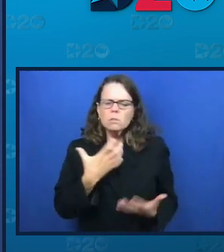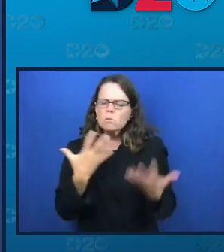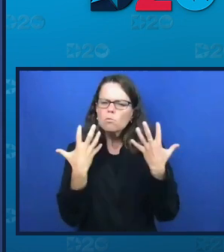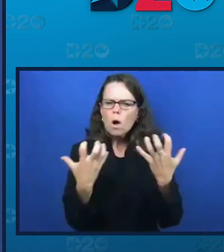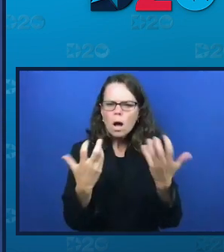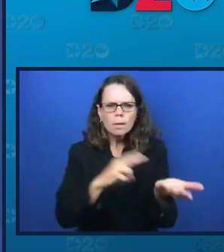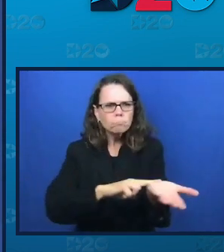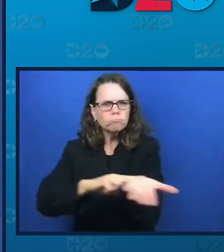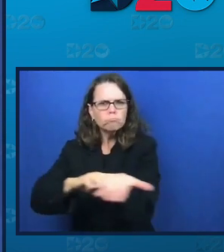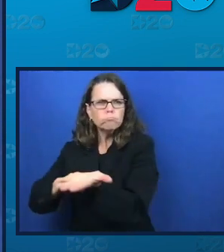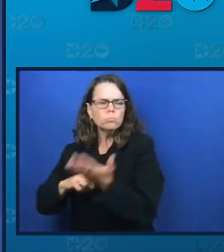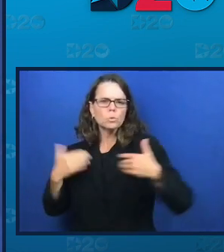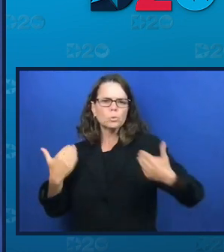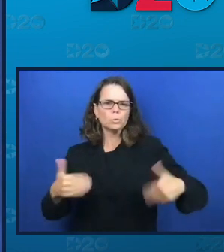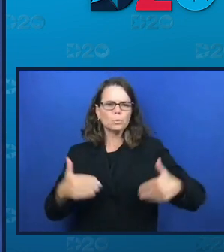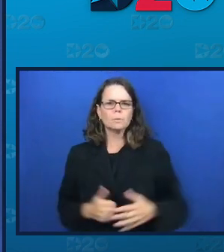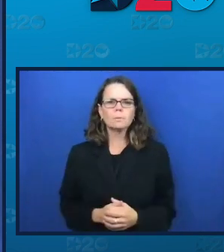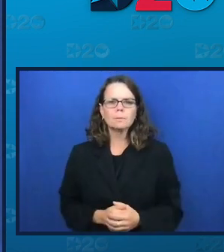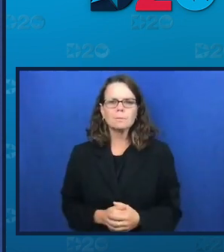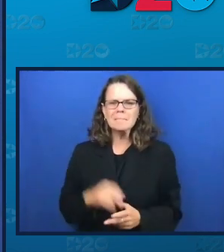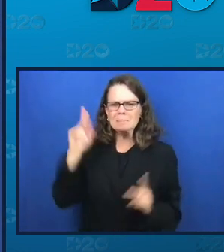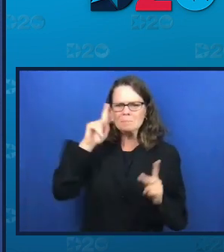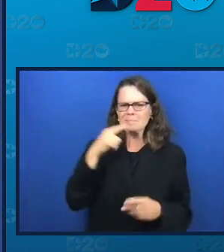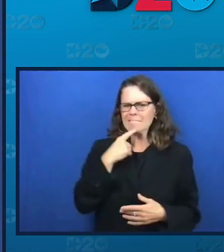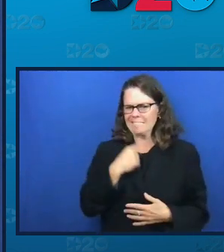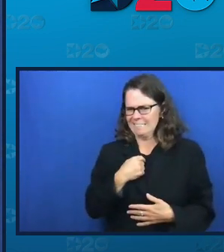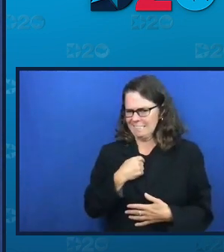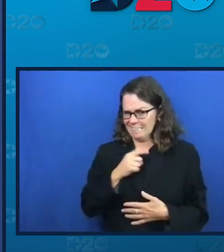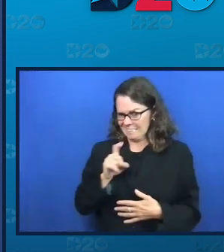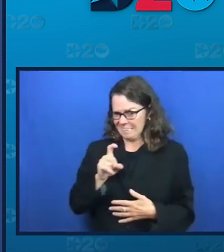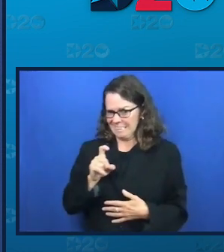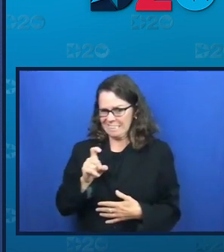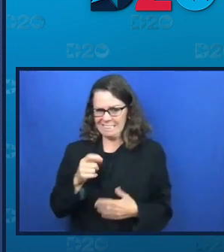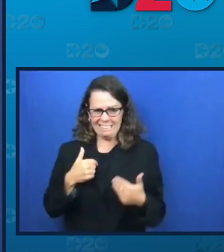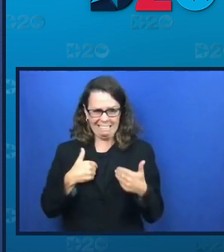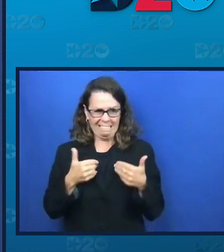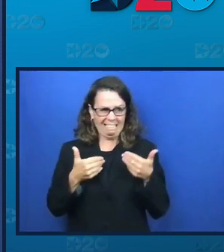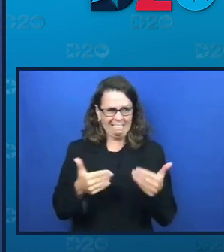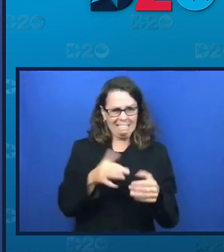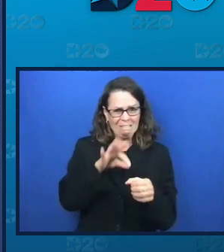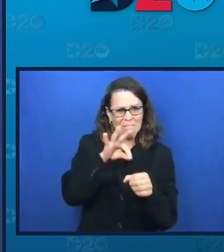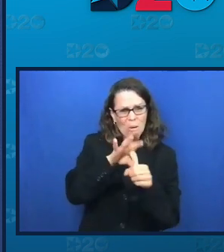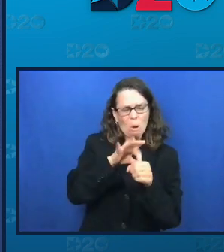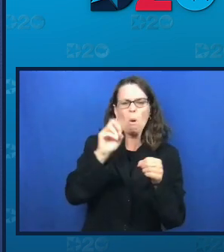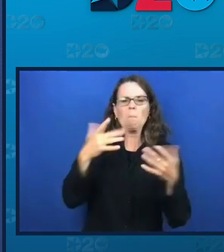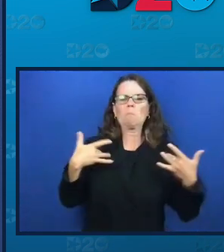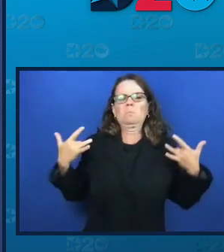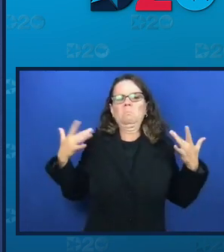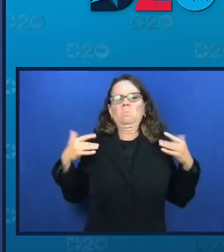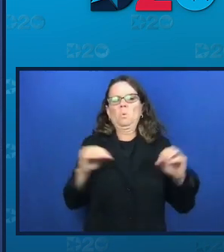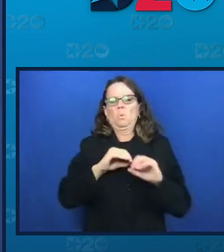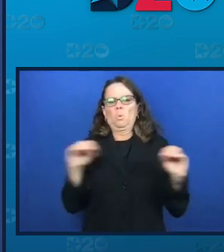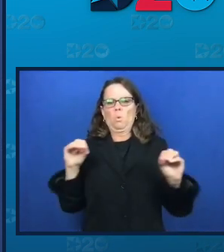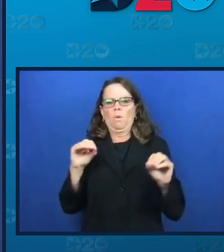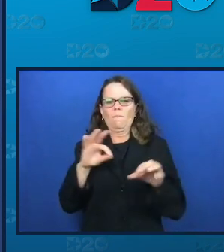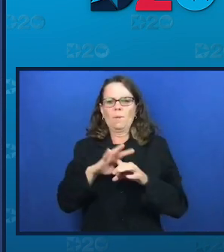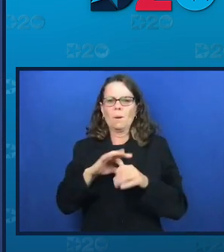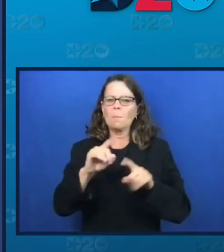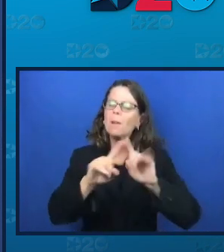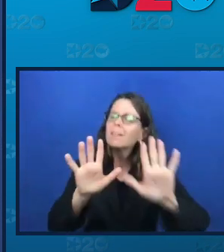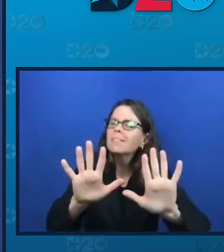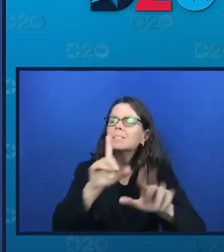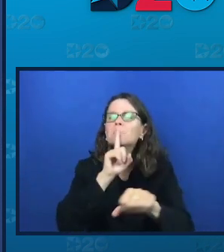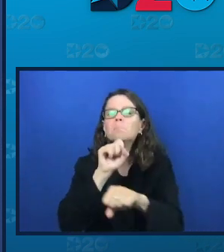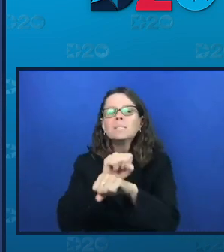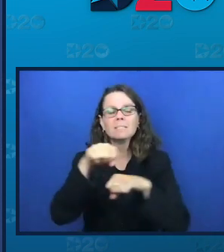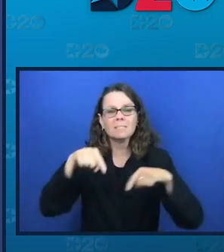vote or not are saying that from a point of privilege that a lot of Americans don't have. There are so many things for lots of folks who live life on the